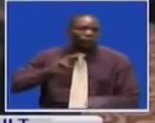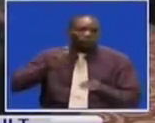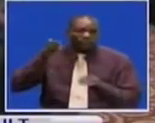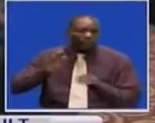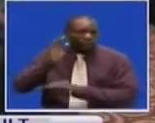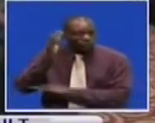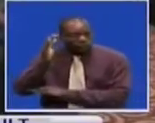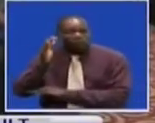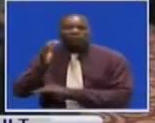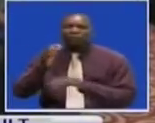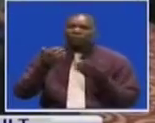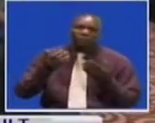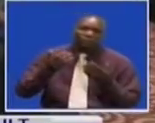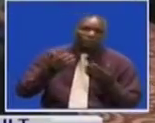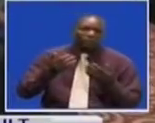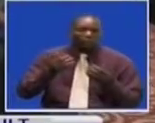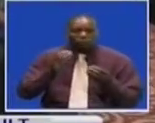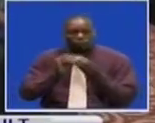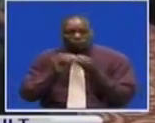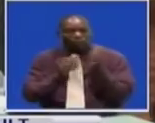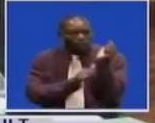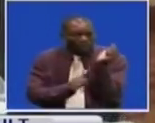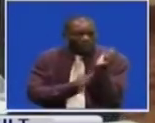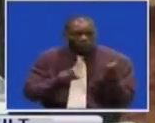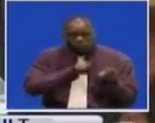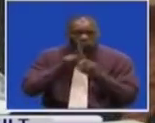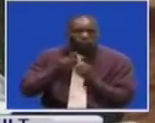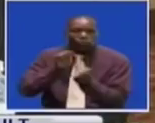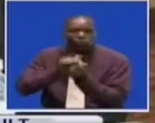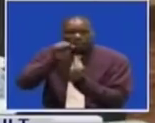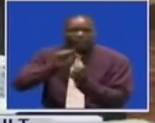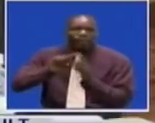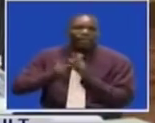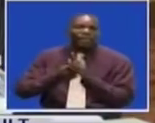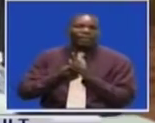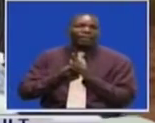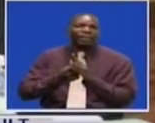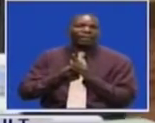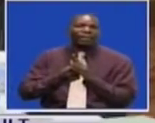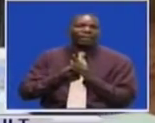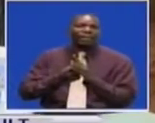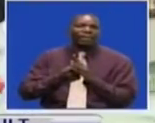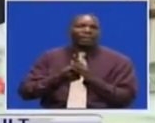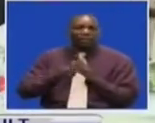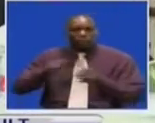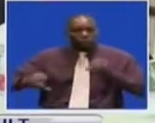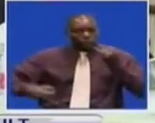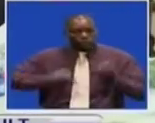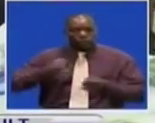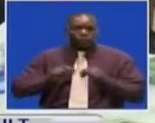grain and the famous Solwezi beans. The Northwestern Province enjoys